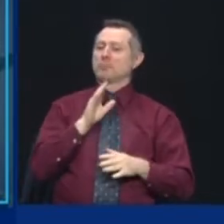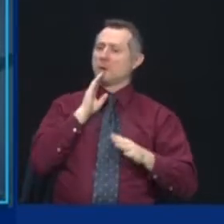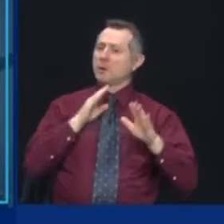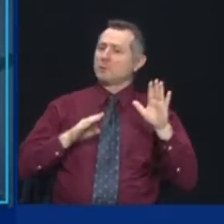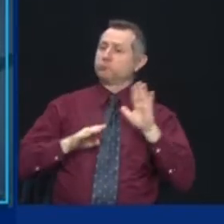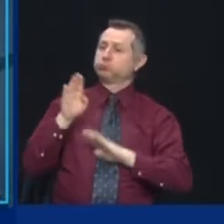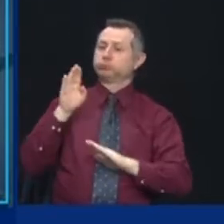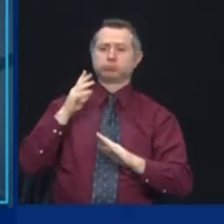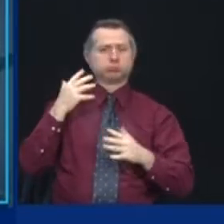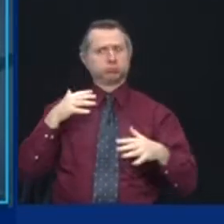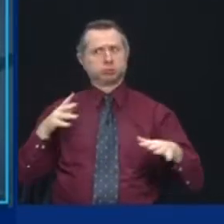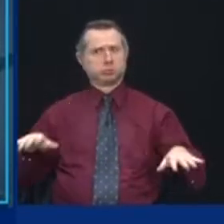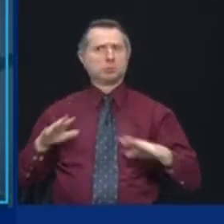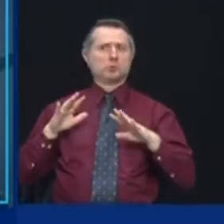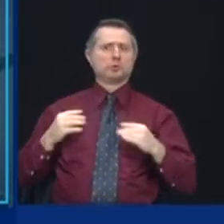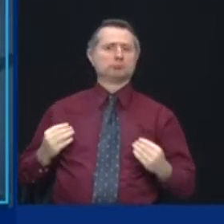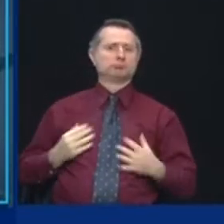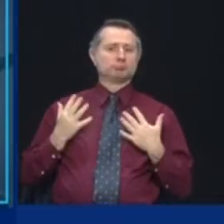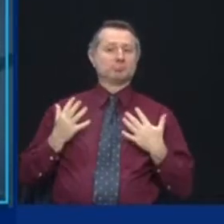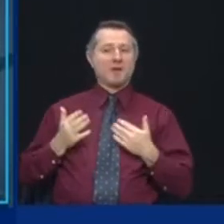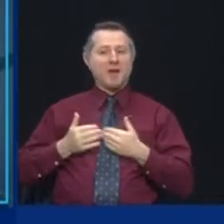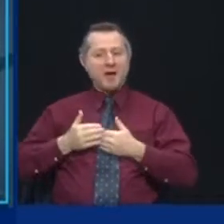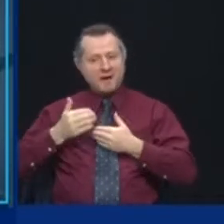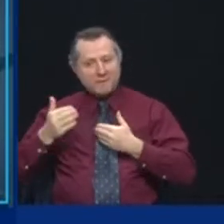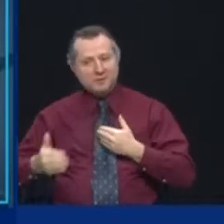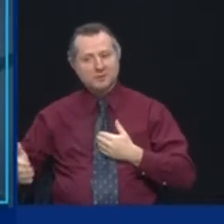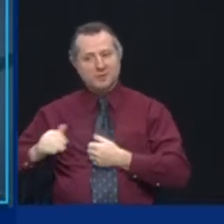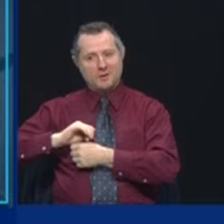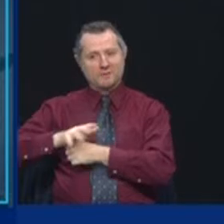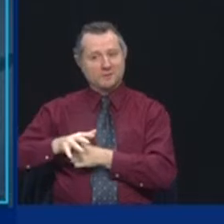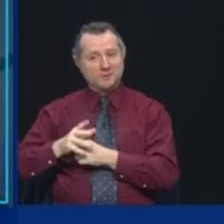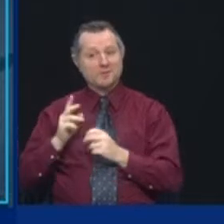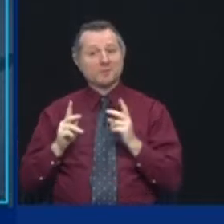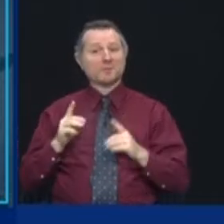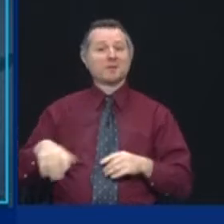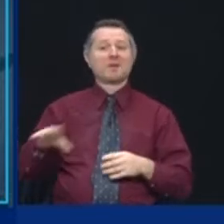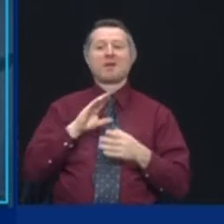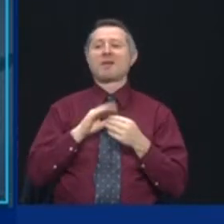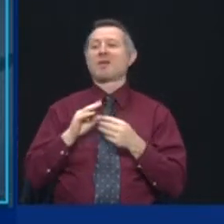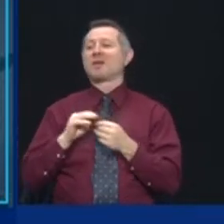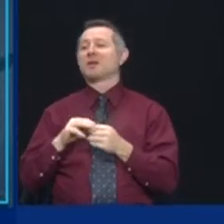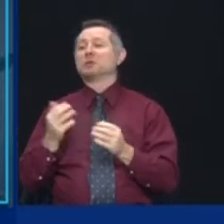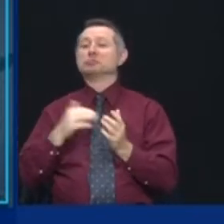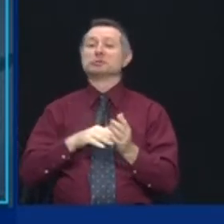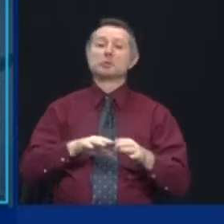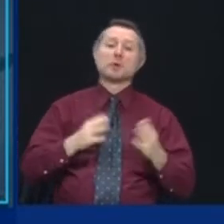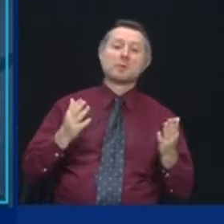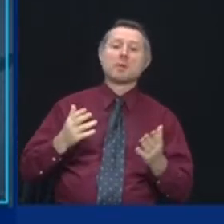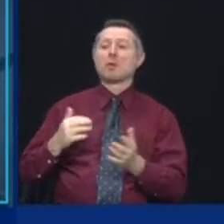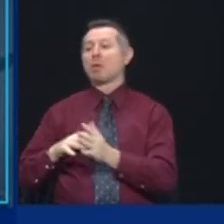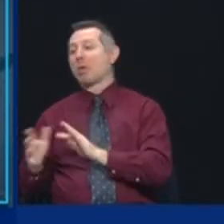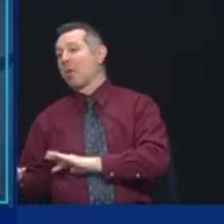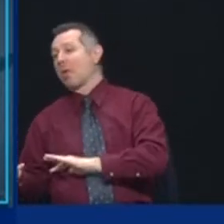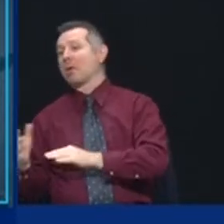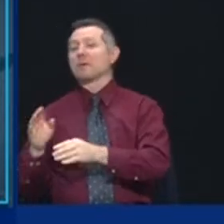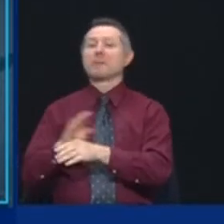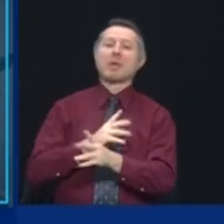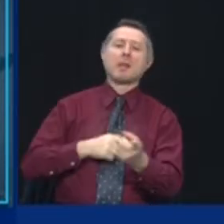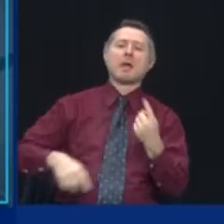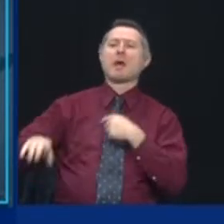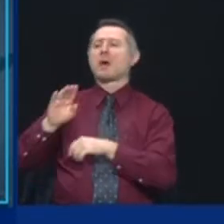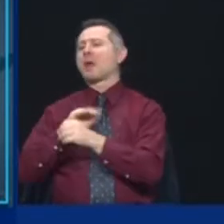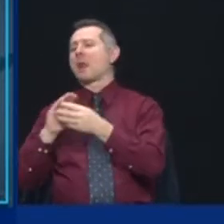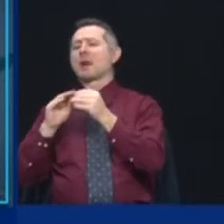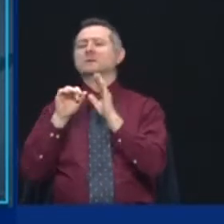right? Places talk about reopening. States talk about reopening. New York has a